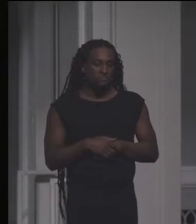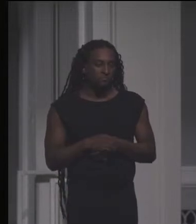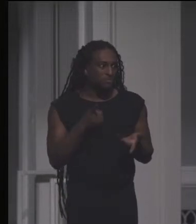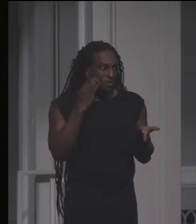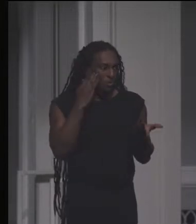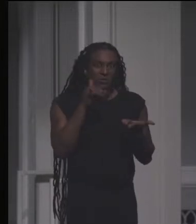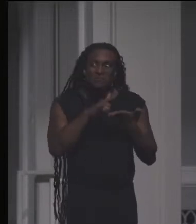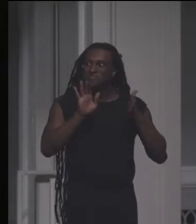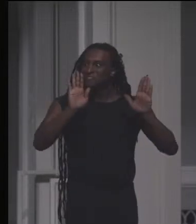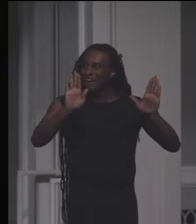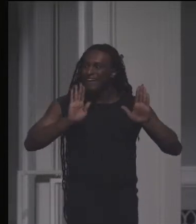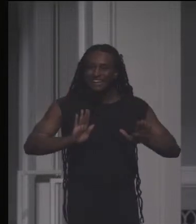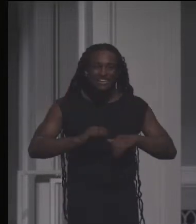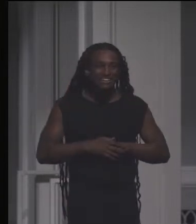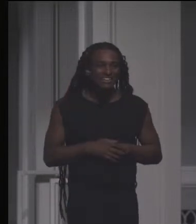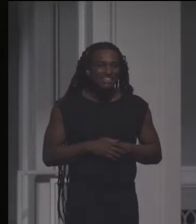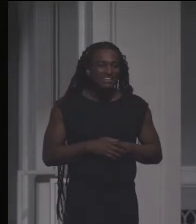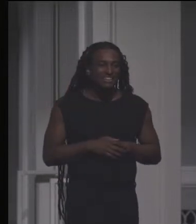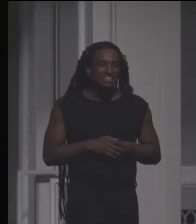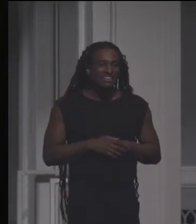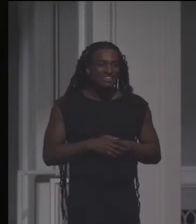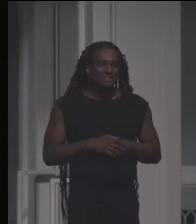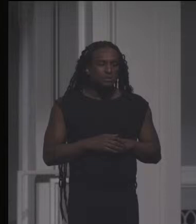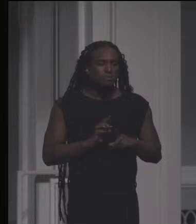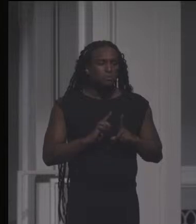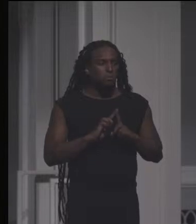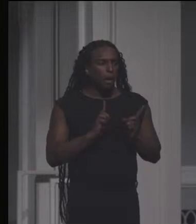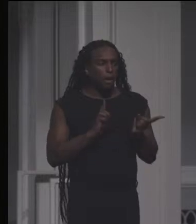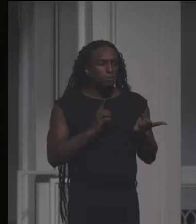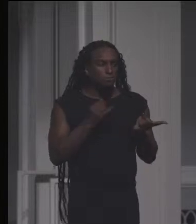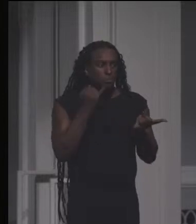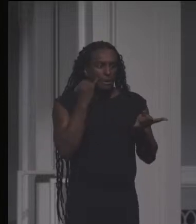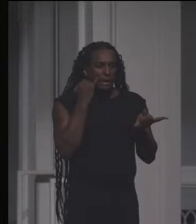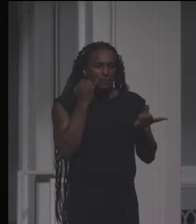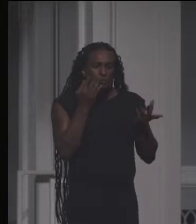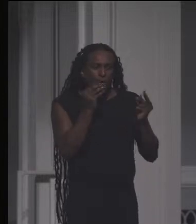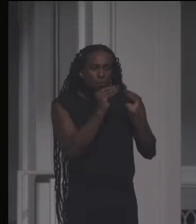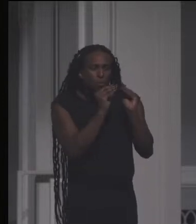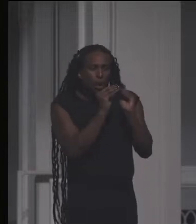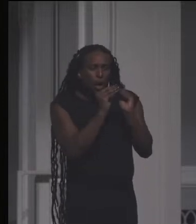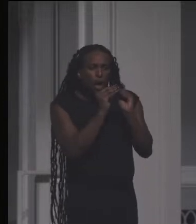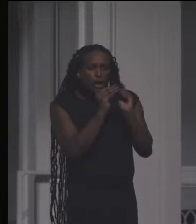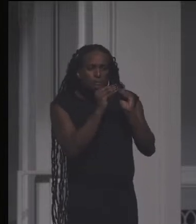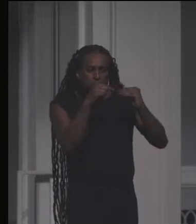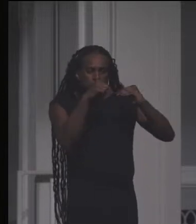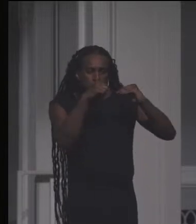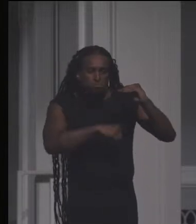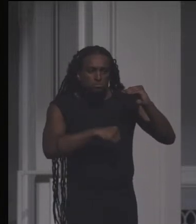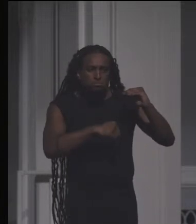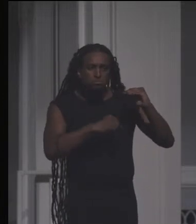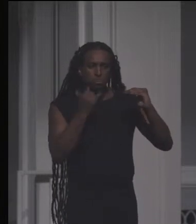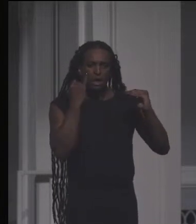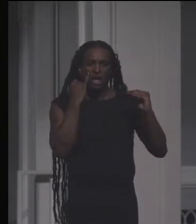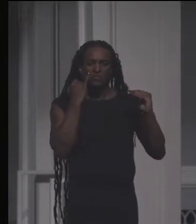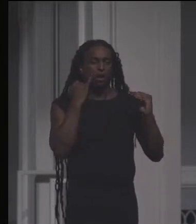great. But what if we want more? What if we don't want to be